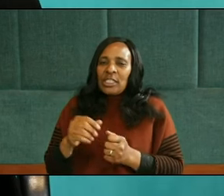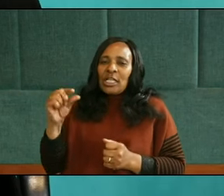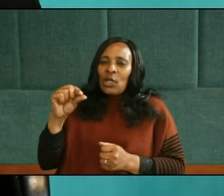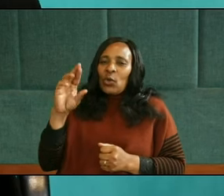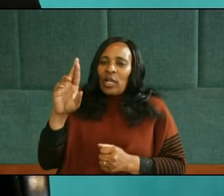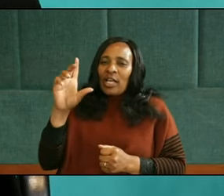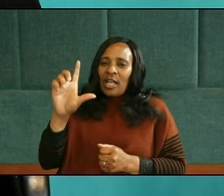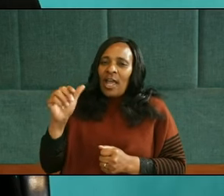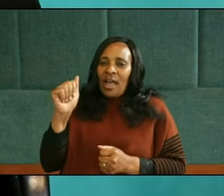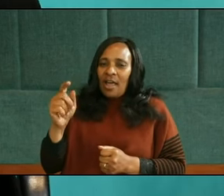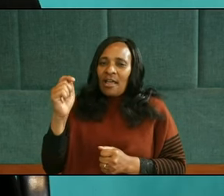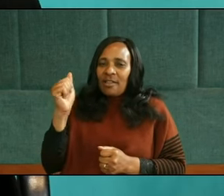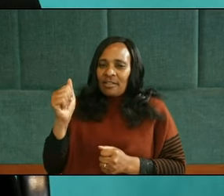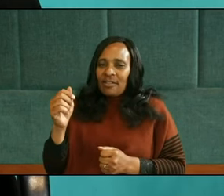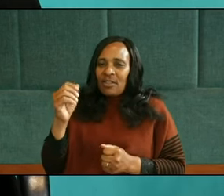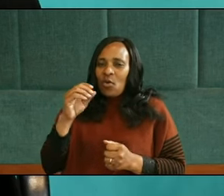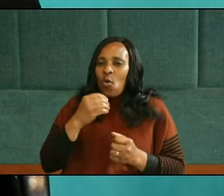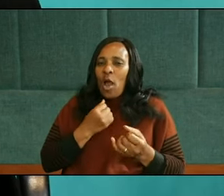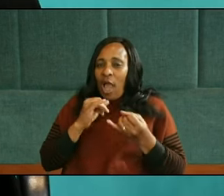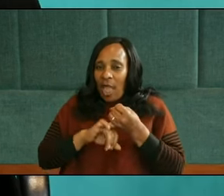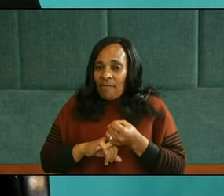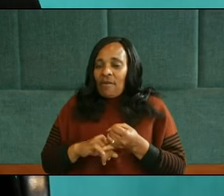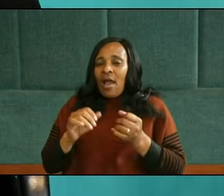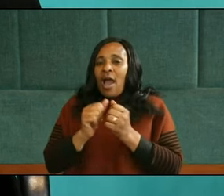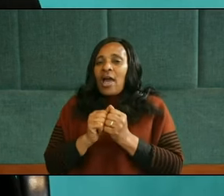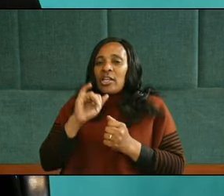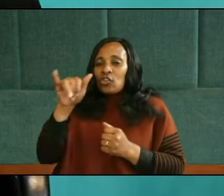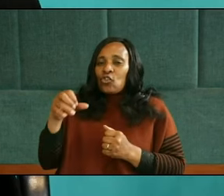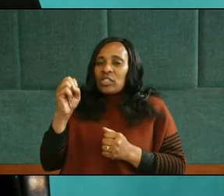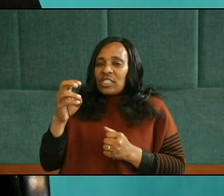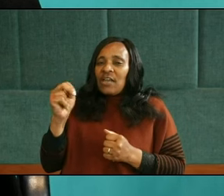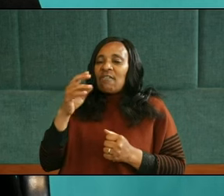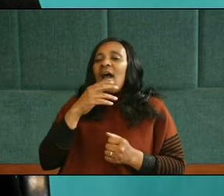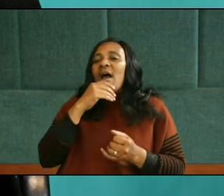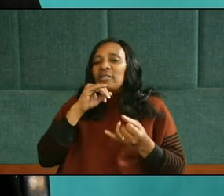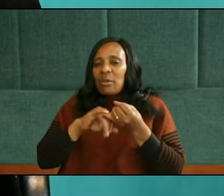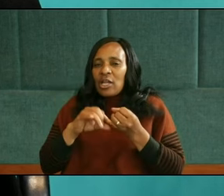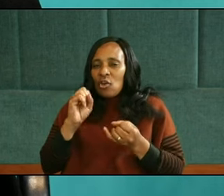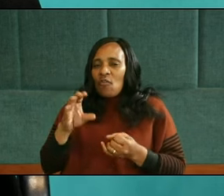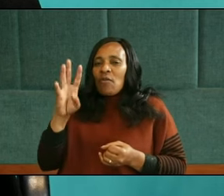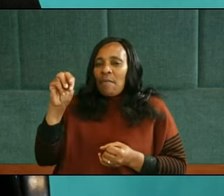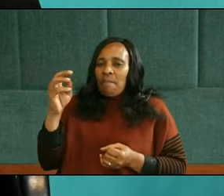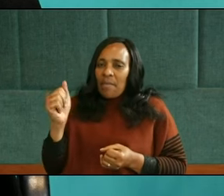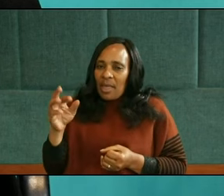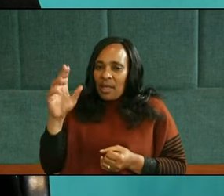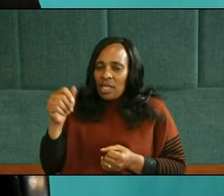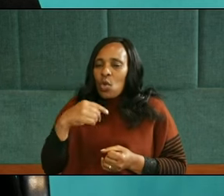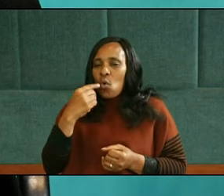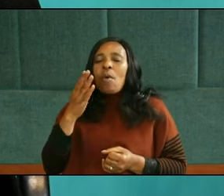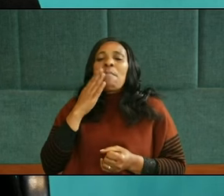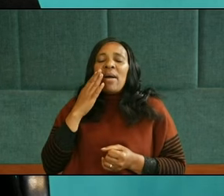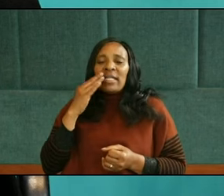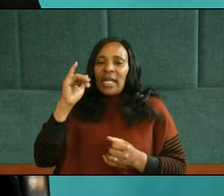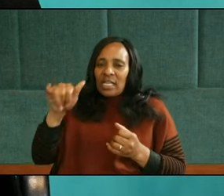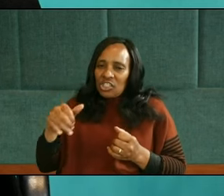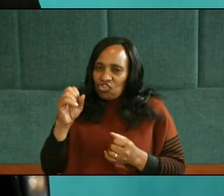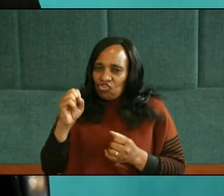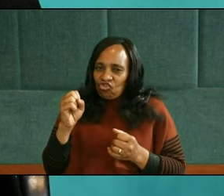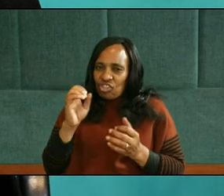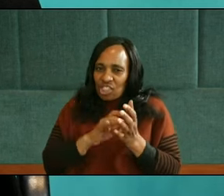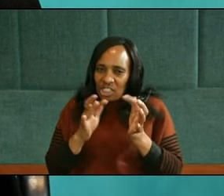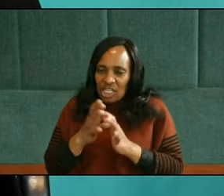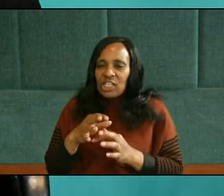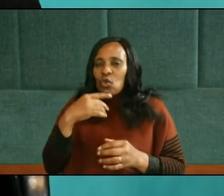and Jacob, the father of Joseph, the husband of Mary. Mary was the mother of Jesus, who is called the